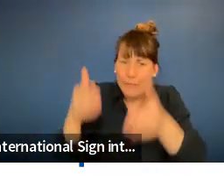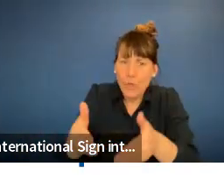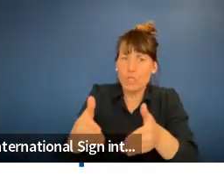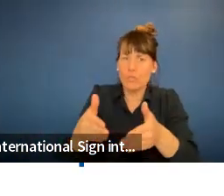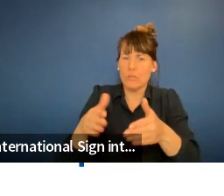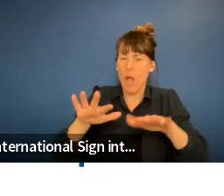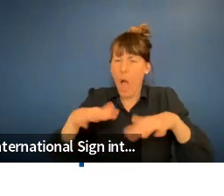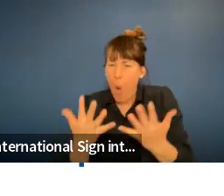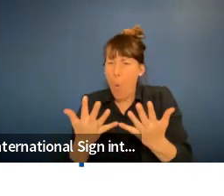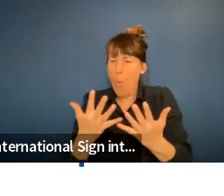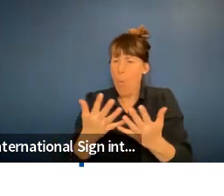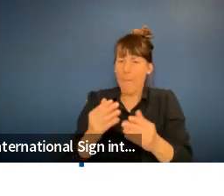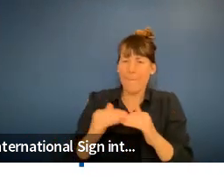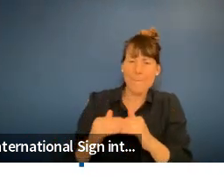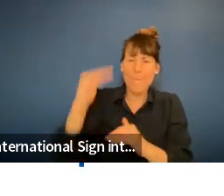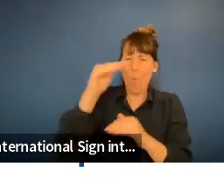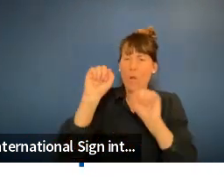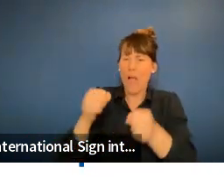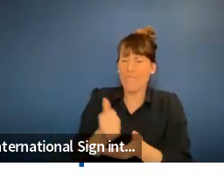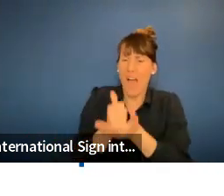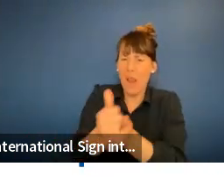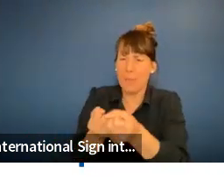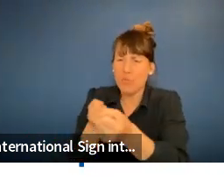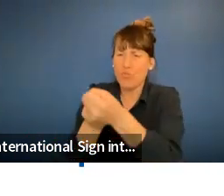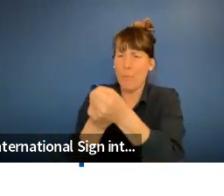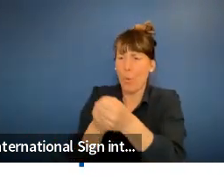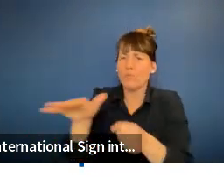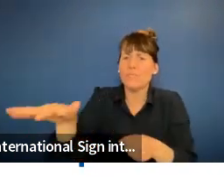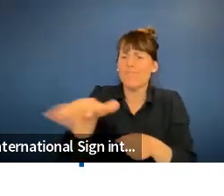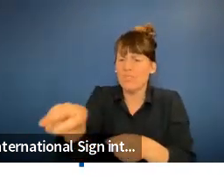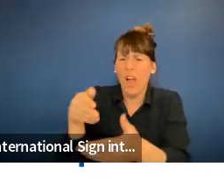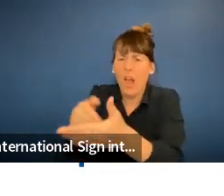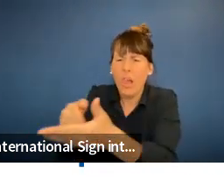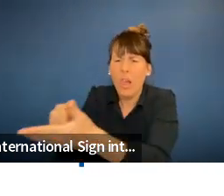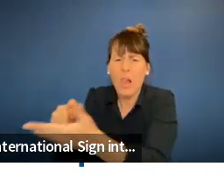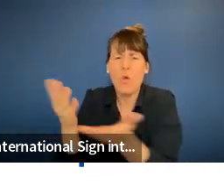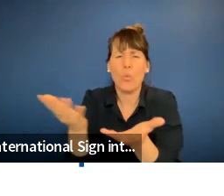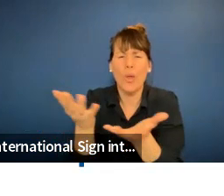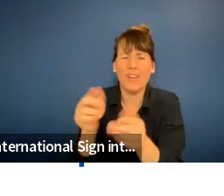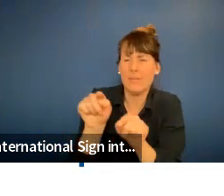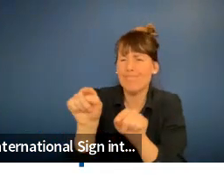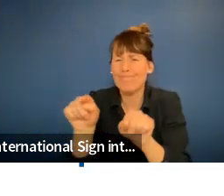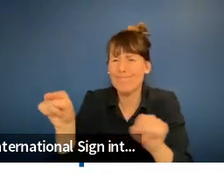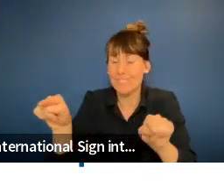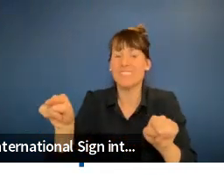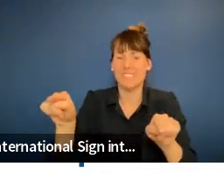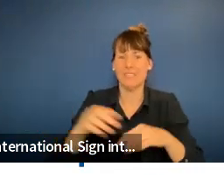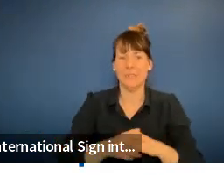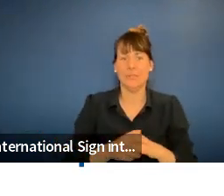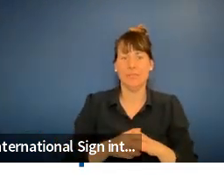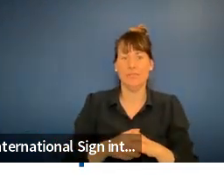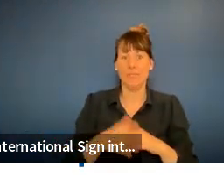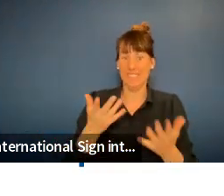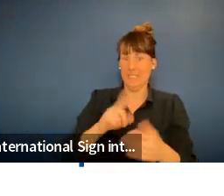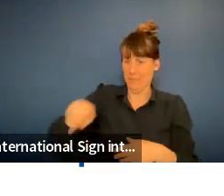the development process of the list in the countries. Assistive product list in the country can help us to mobilize resources for assistive products,